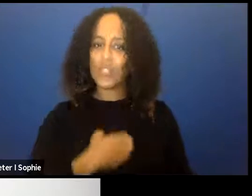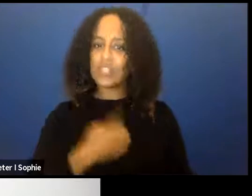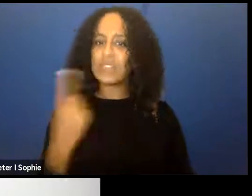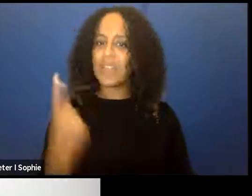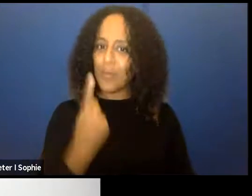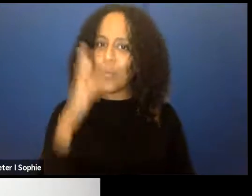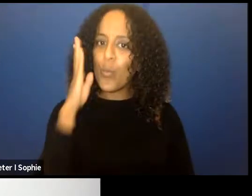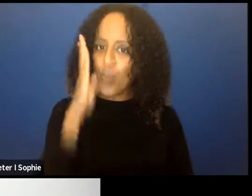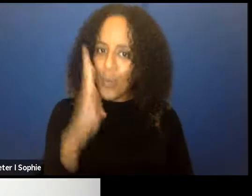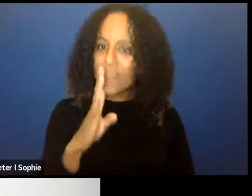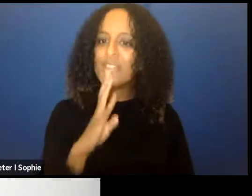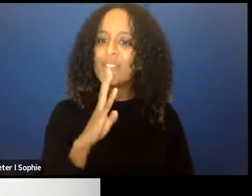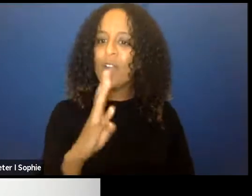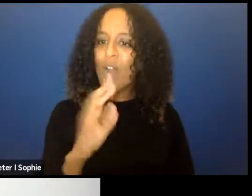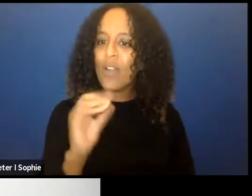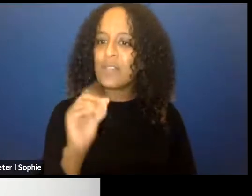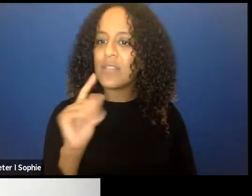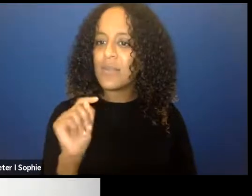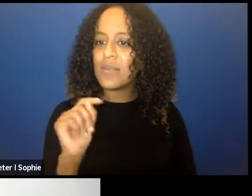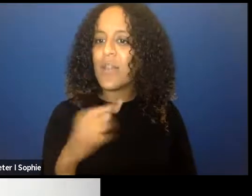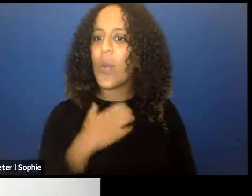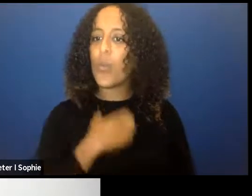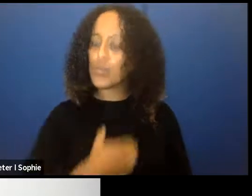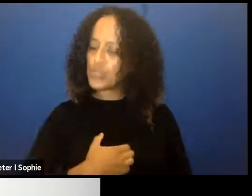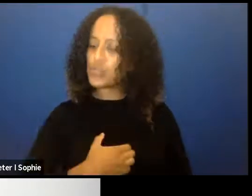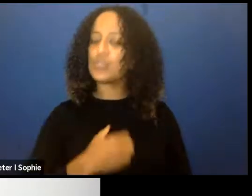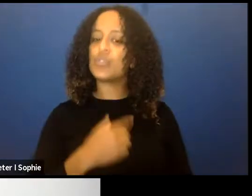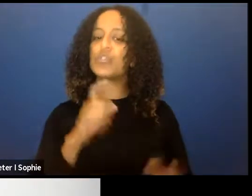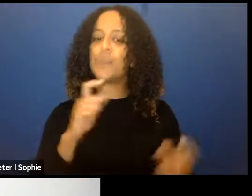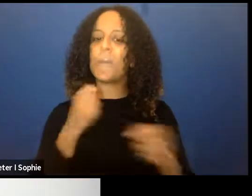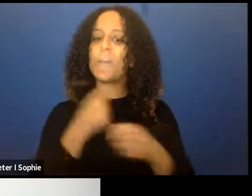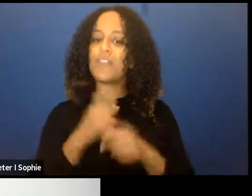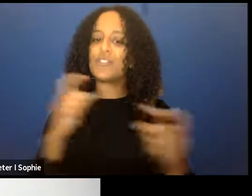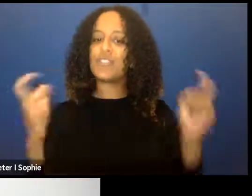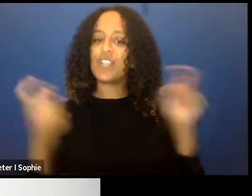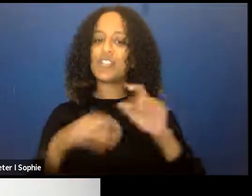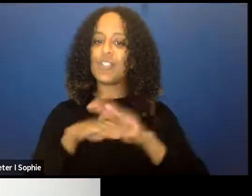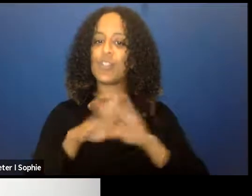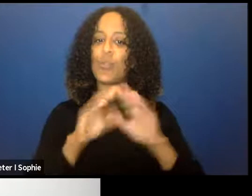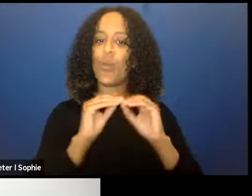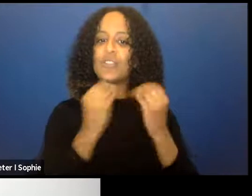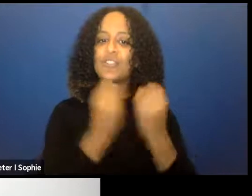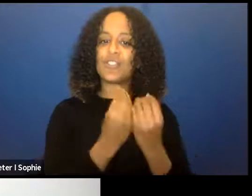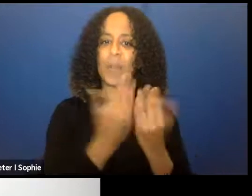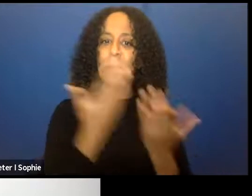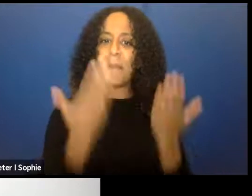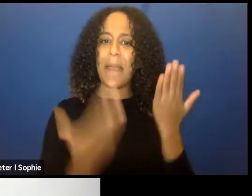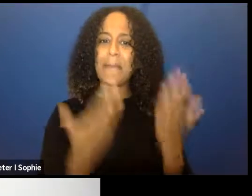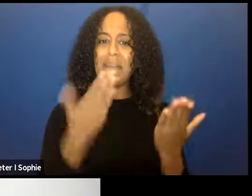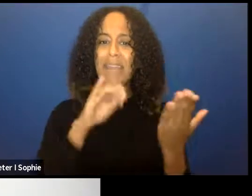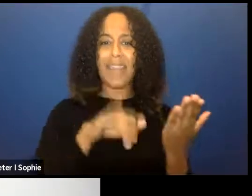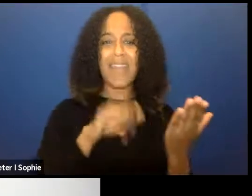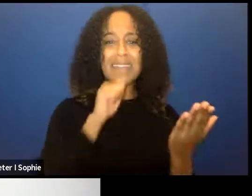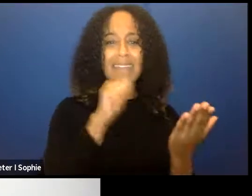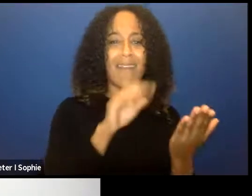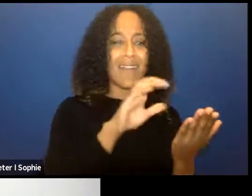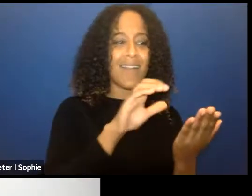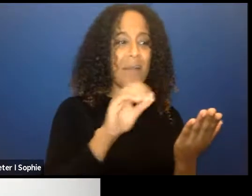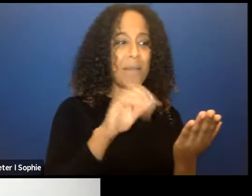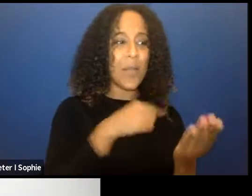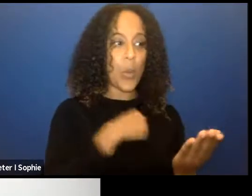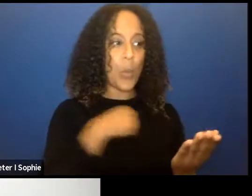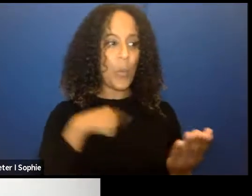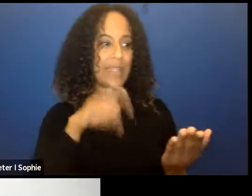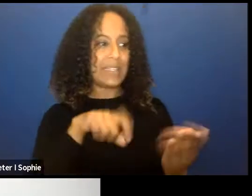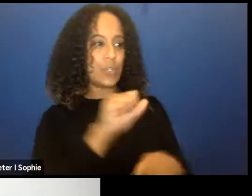wish Mhm. that we would have made change in the organization and said, well, maybe that's not a company that we need to work